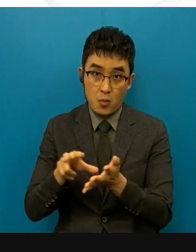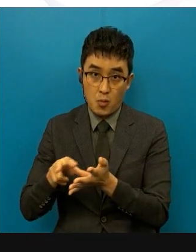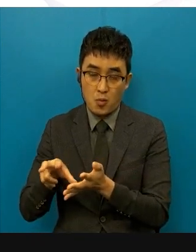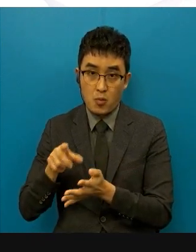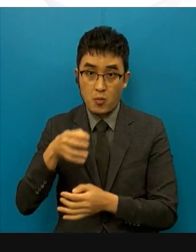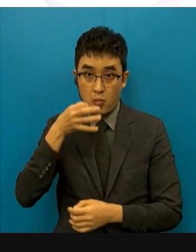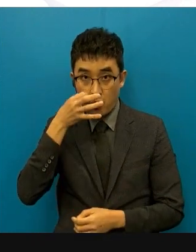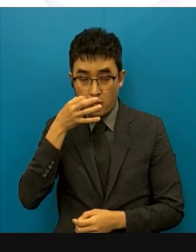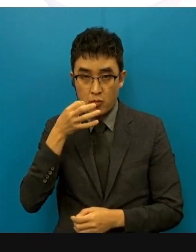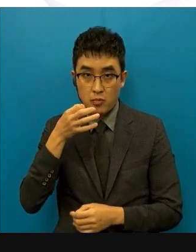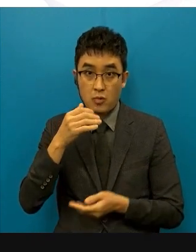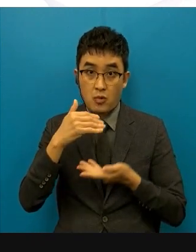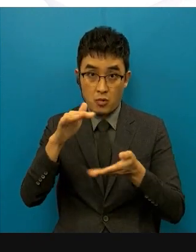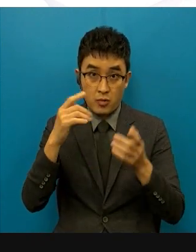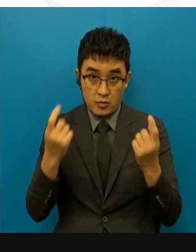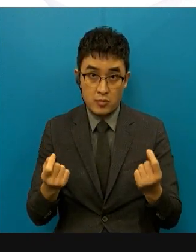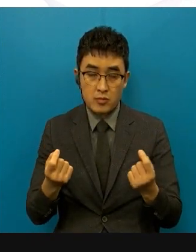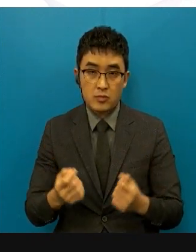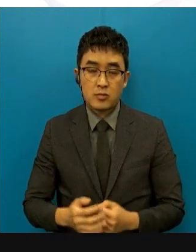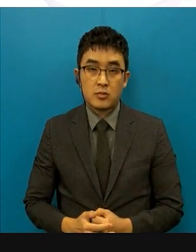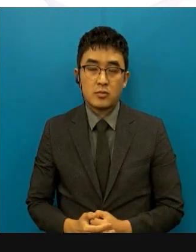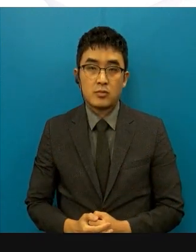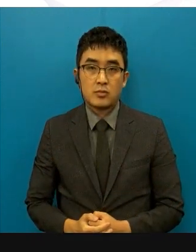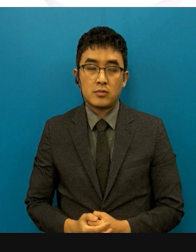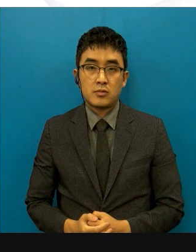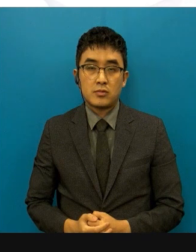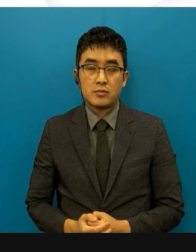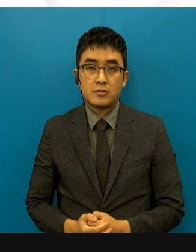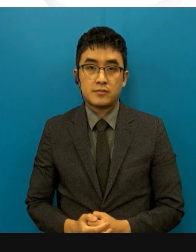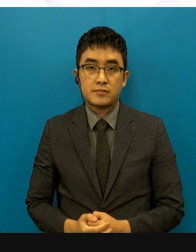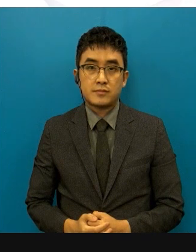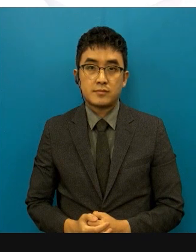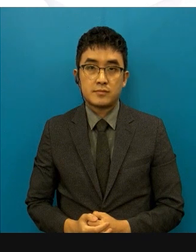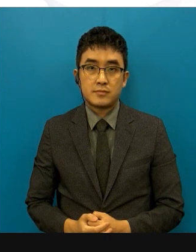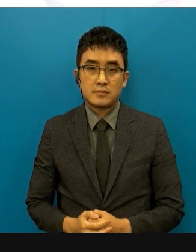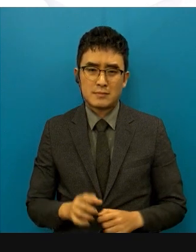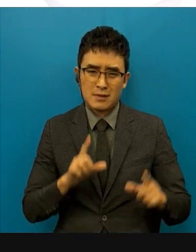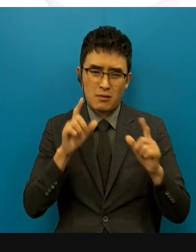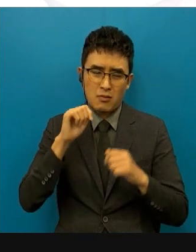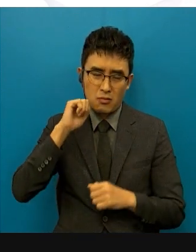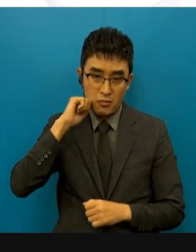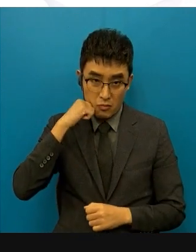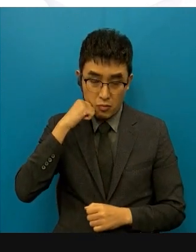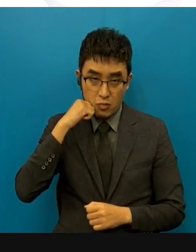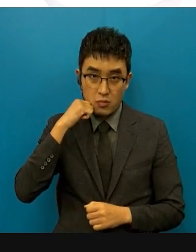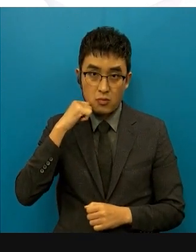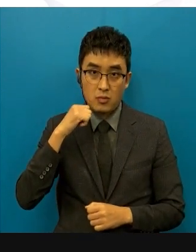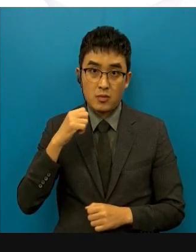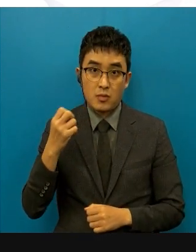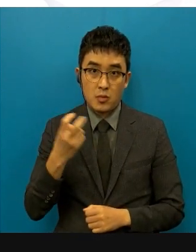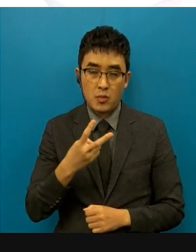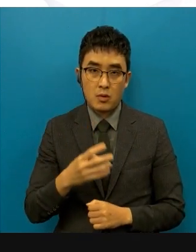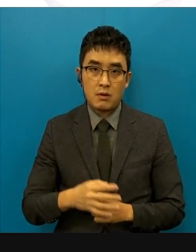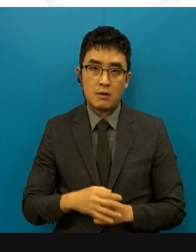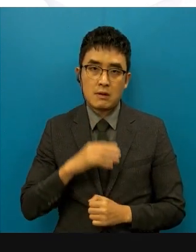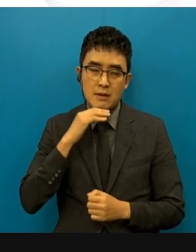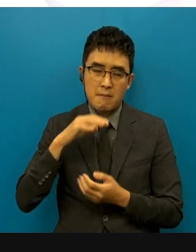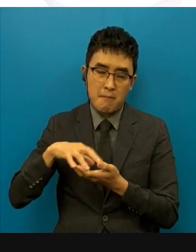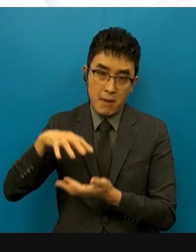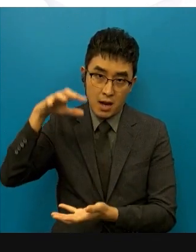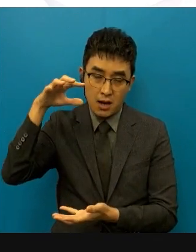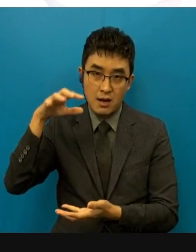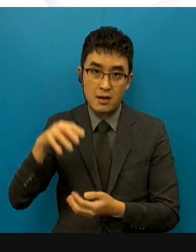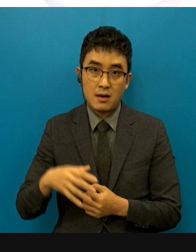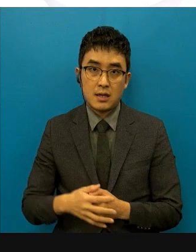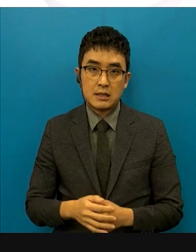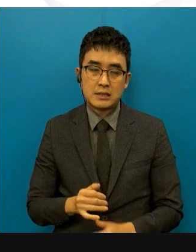suicide because of poverty or because of old age or that kind of problem